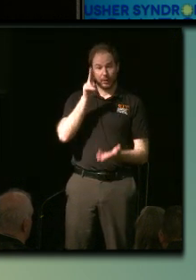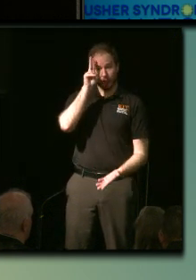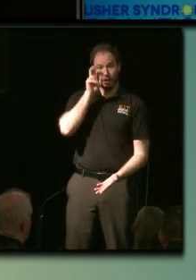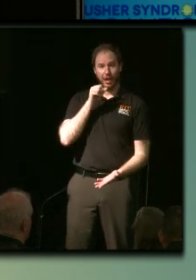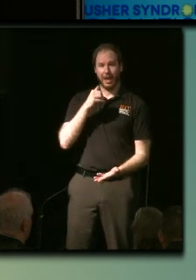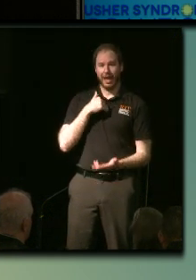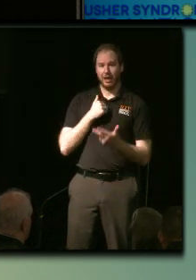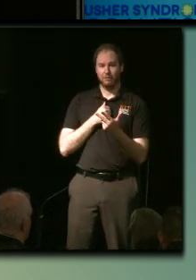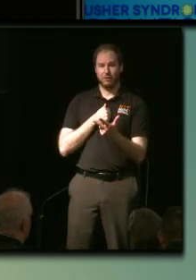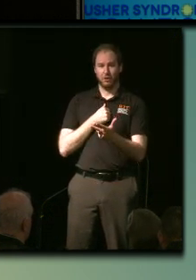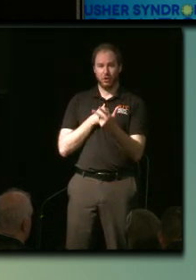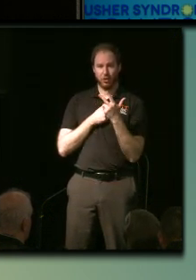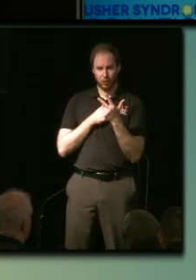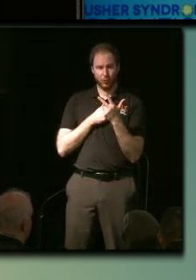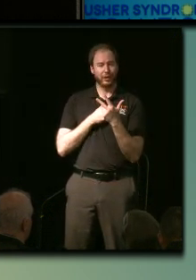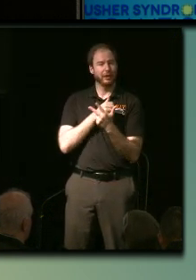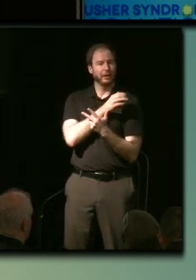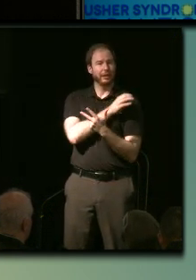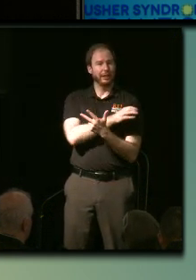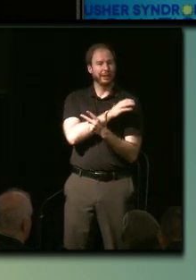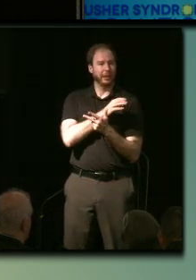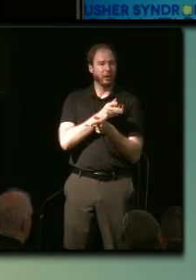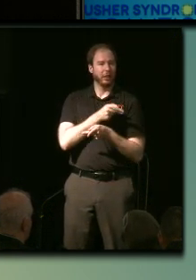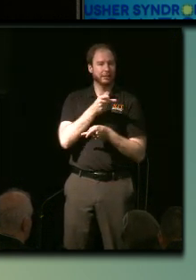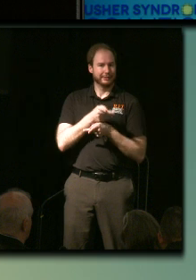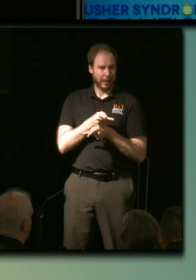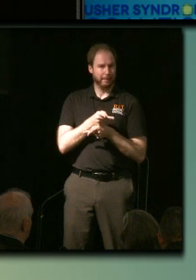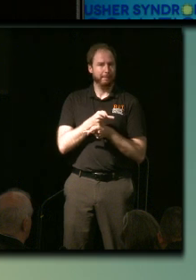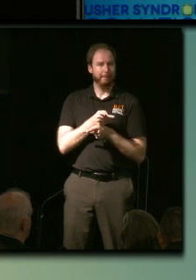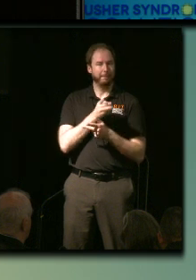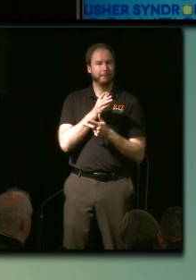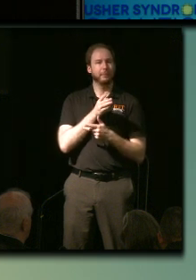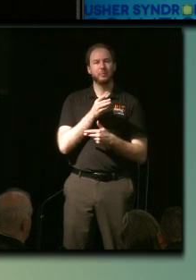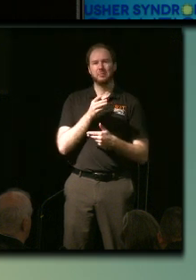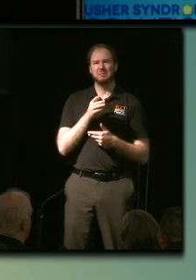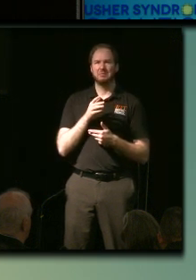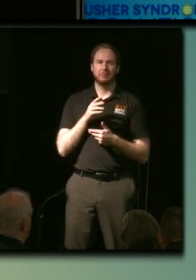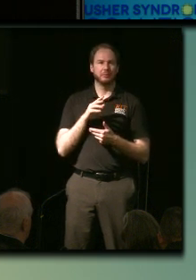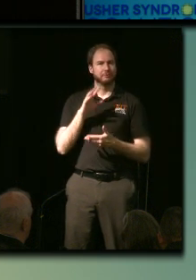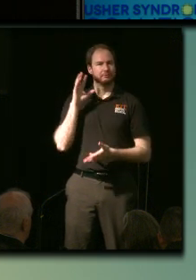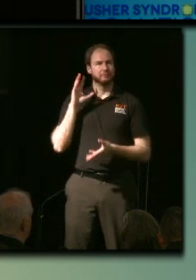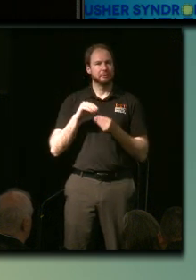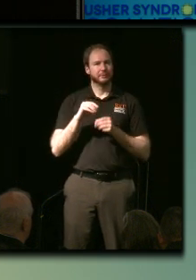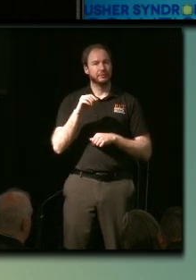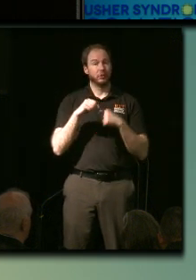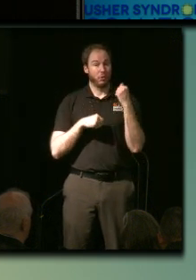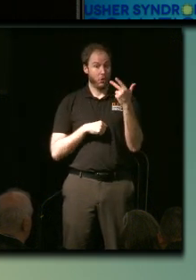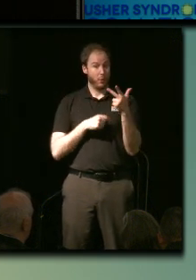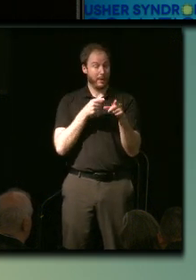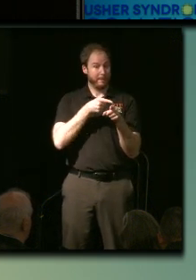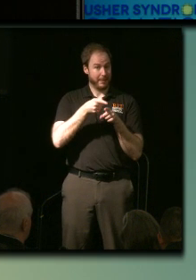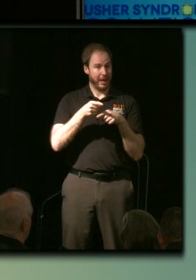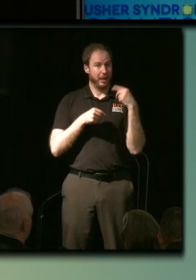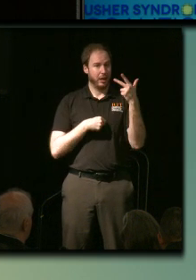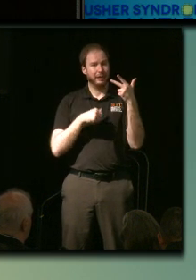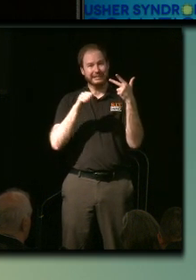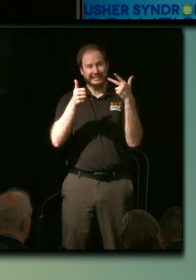3 main clinical types and about 10 subtypes.